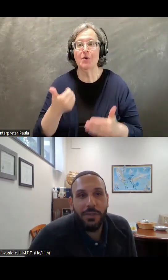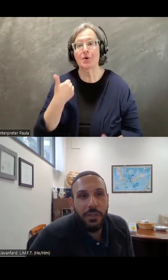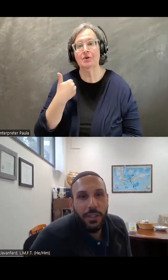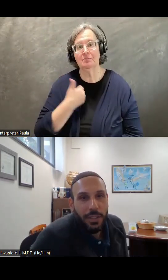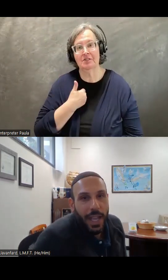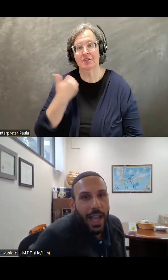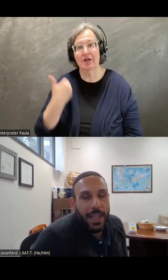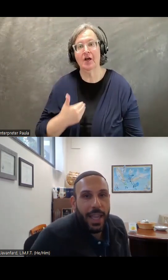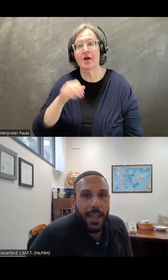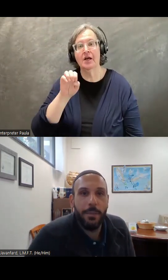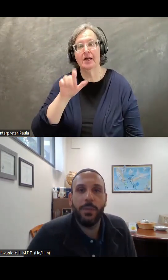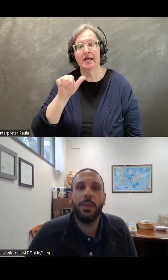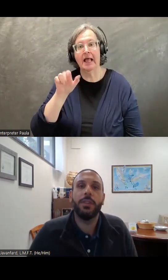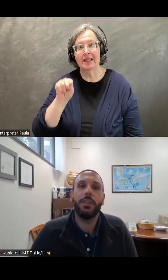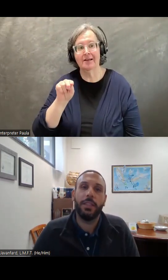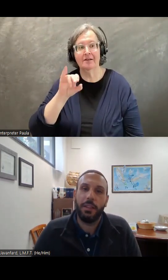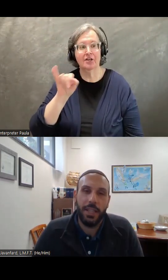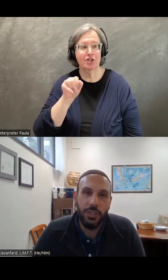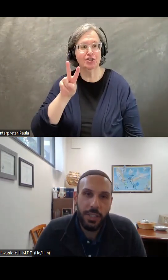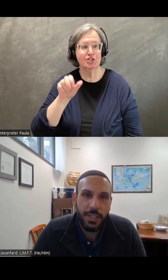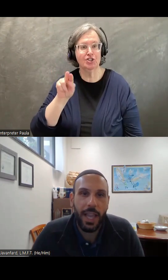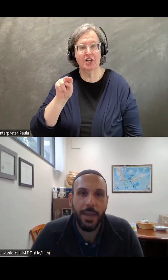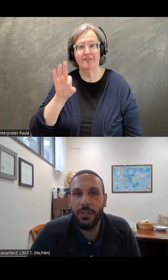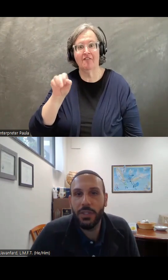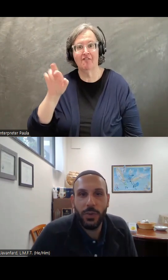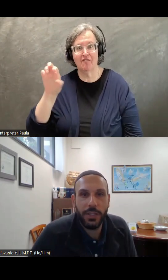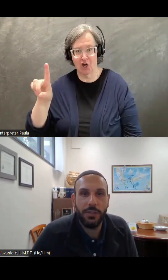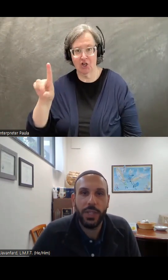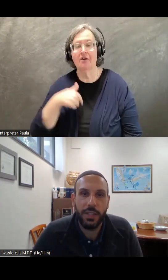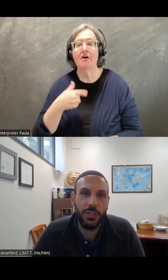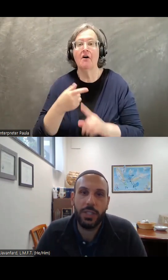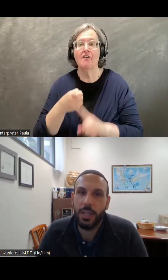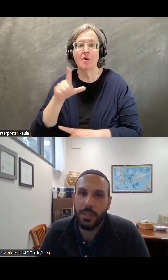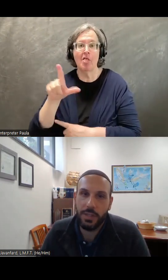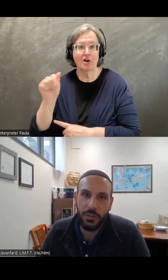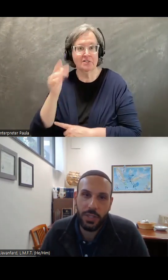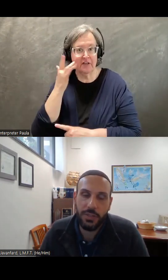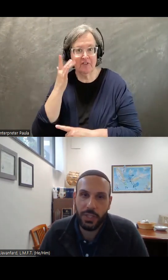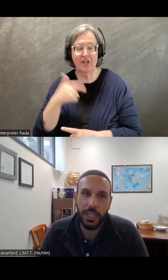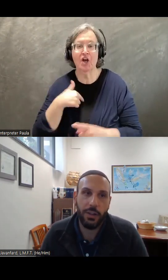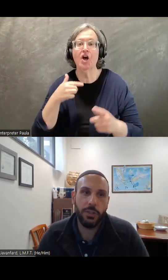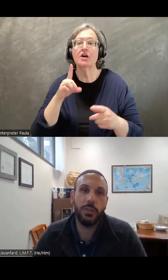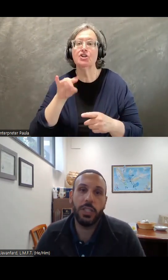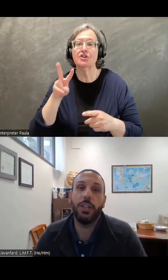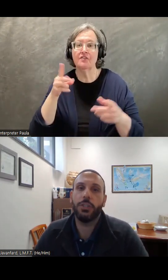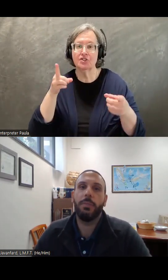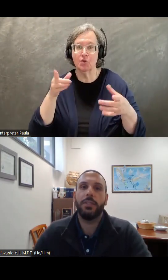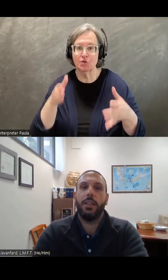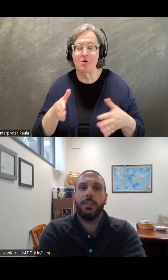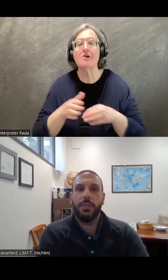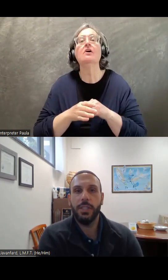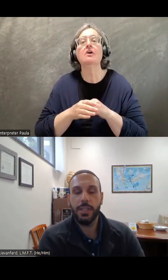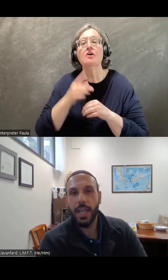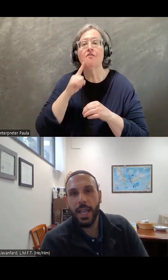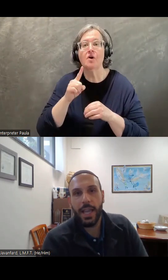Elon Javanfard. I am in Los Angeles. I'm the Division Director of Residential and Substance Services for D.D. Hirsch Mental